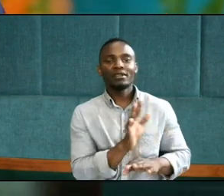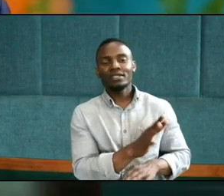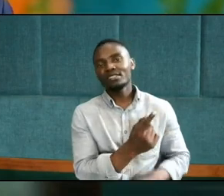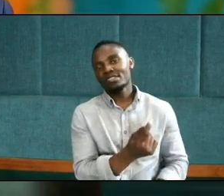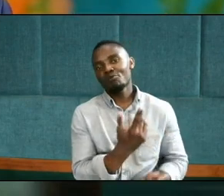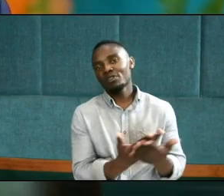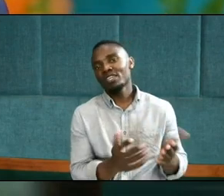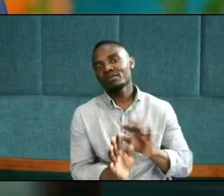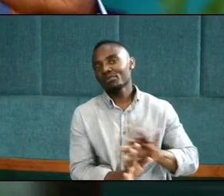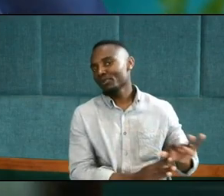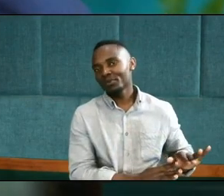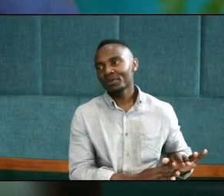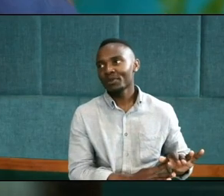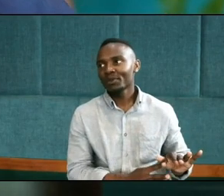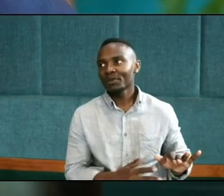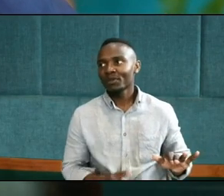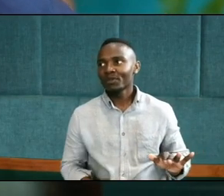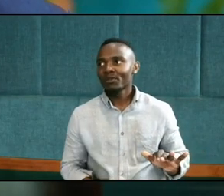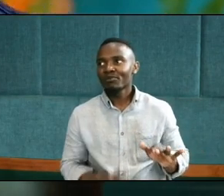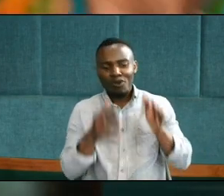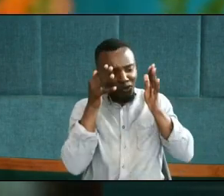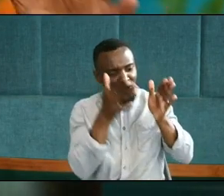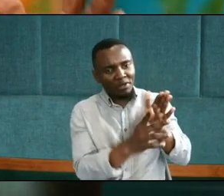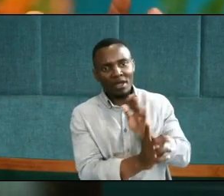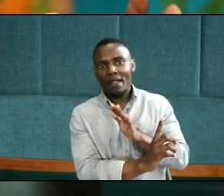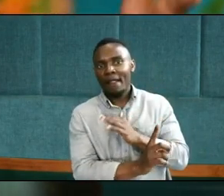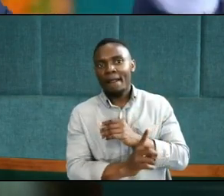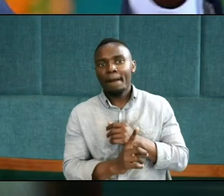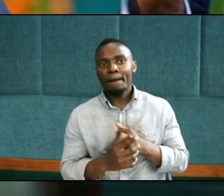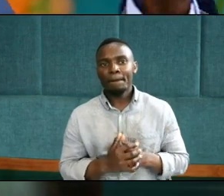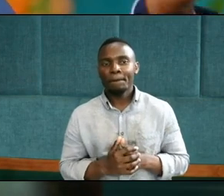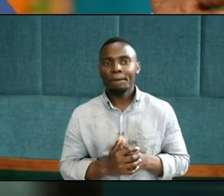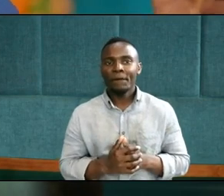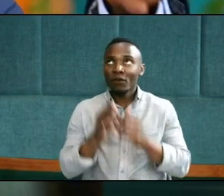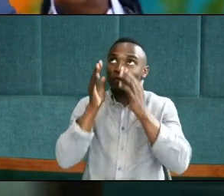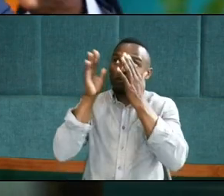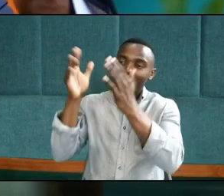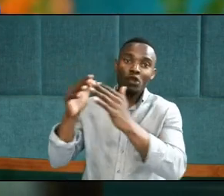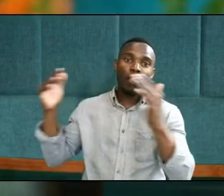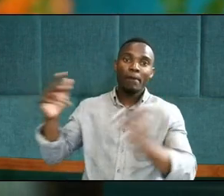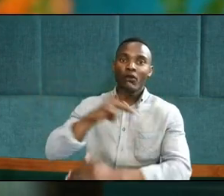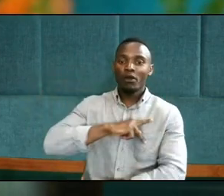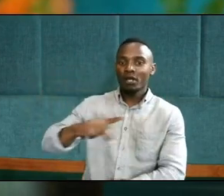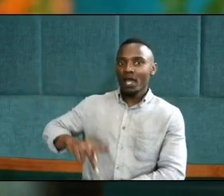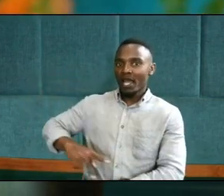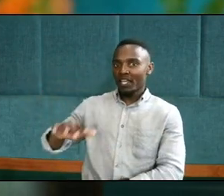things. Don't let them distract you from this big one. This big one.